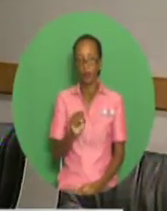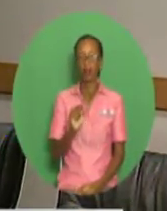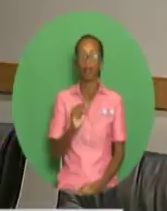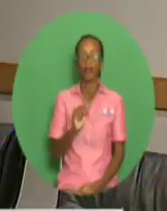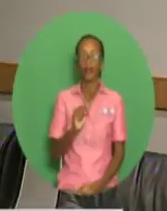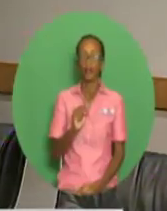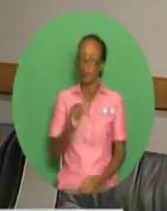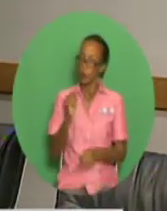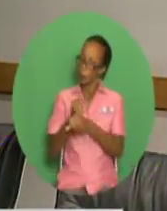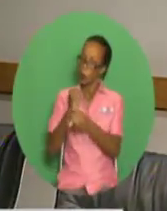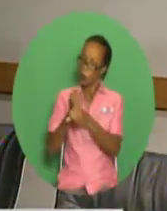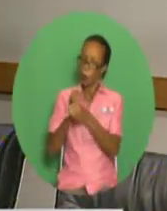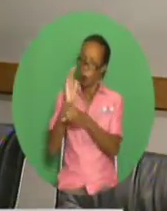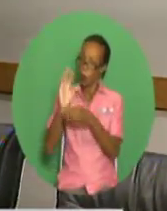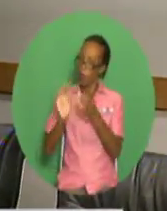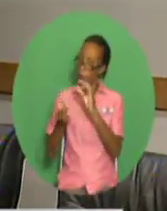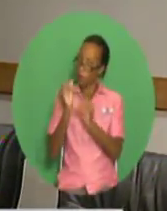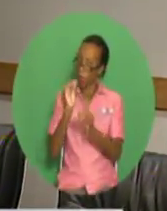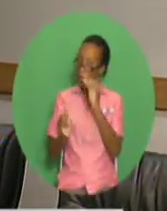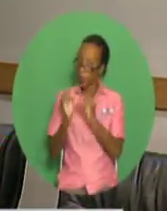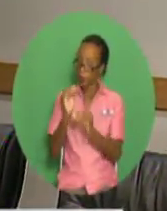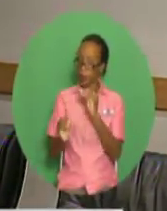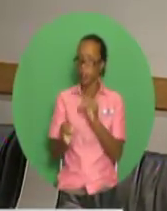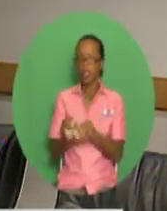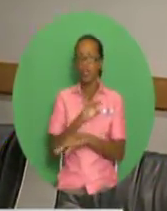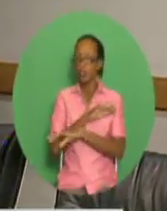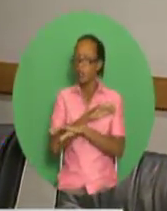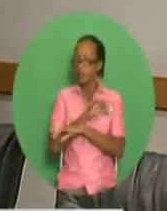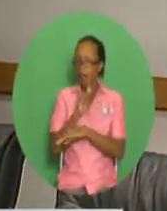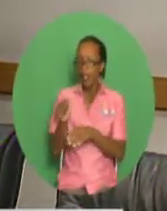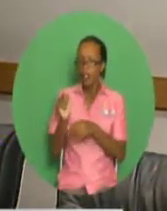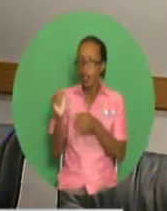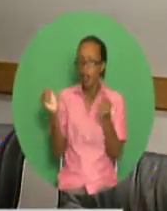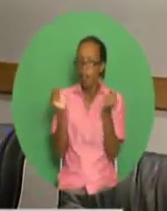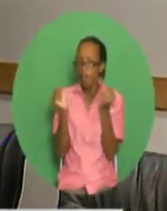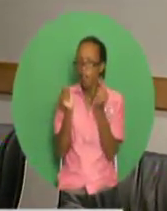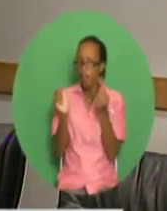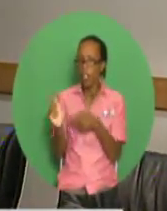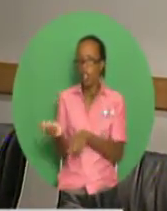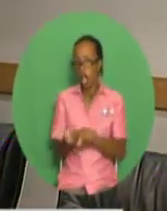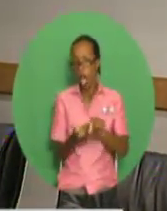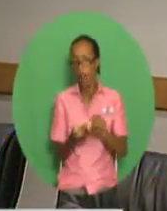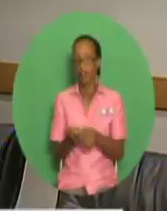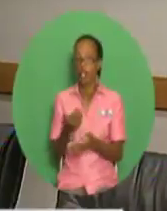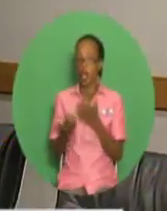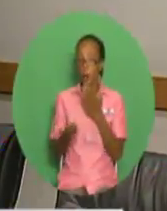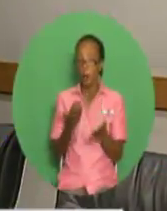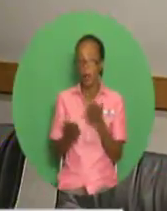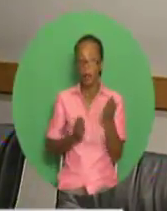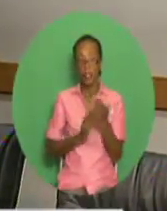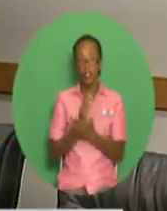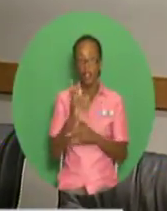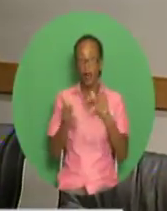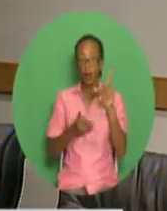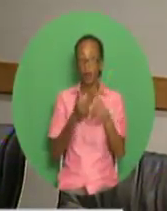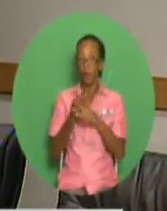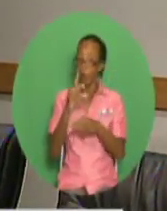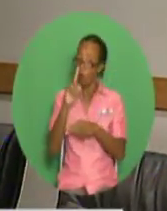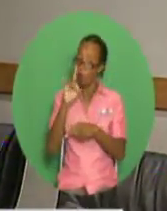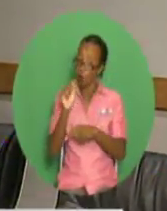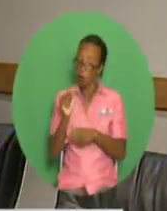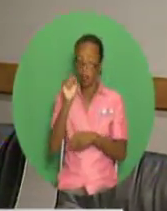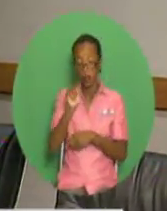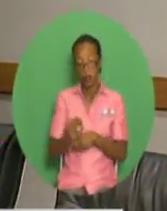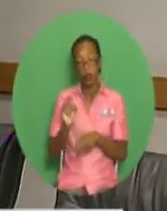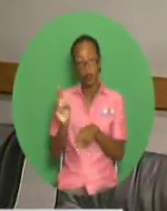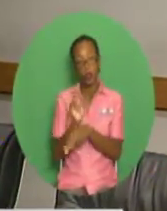Right, so we're working on that as well, Madam Speaker. So don't be frightened of golf. Don't put a stigma on golf. And who knows, some of the residents from Couva South could probably